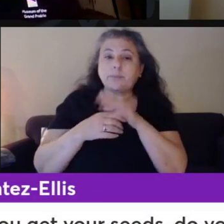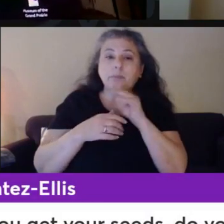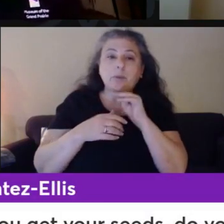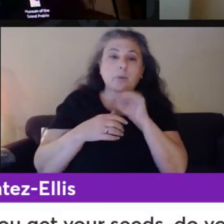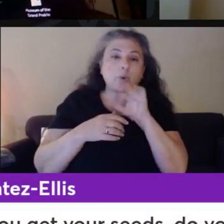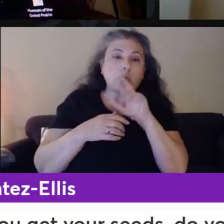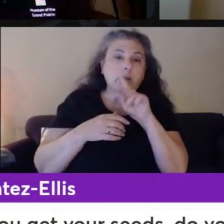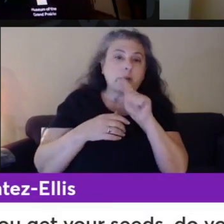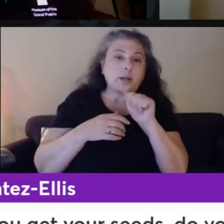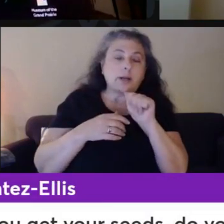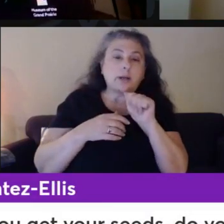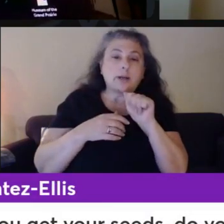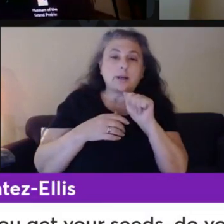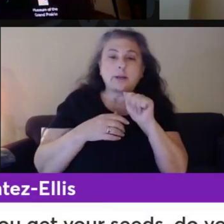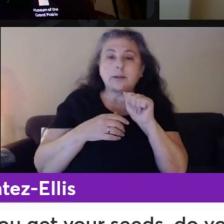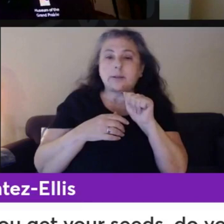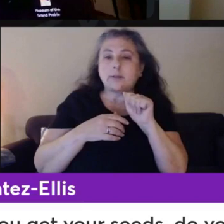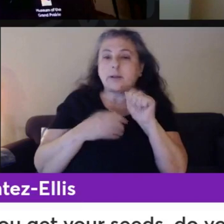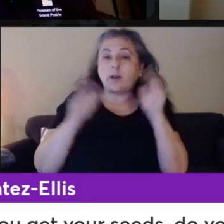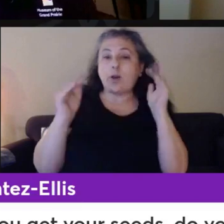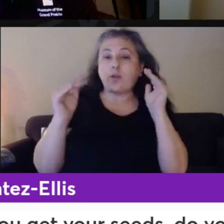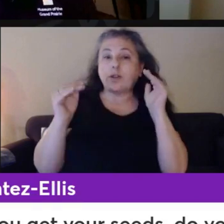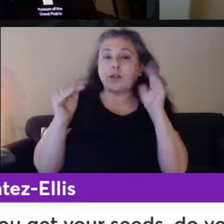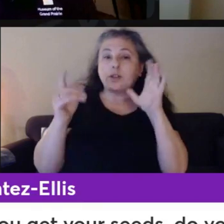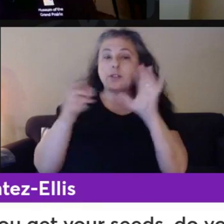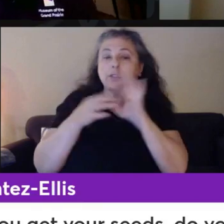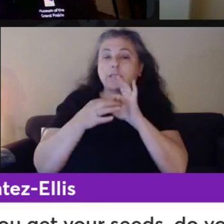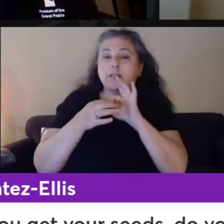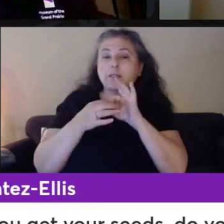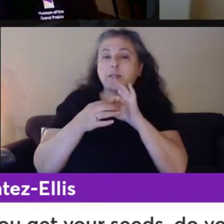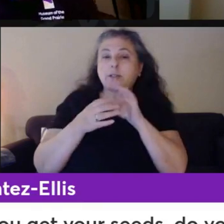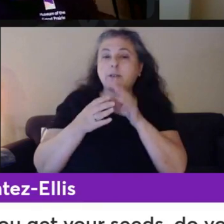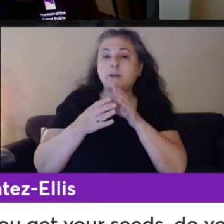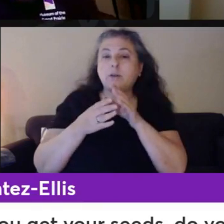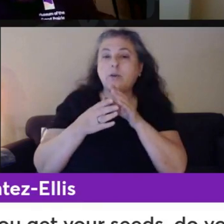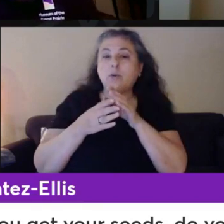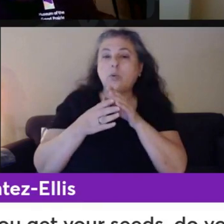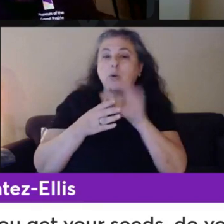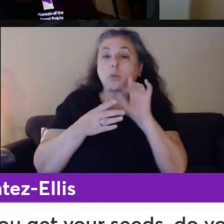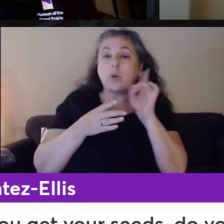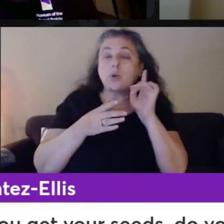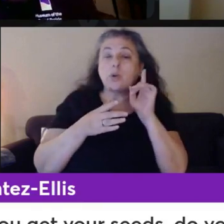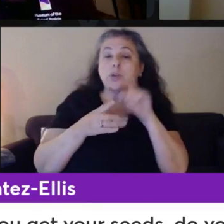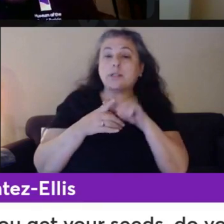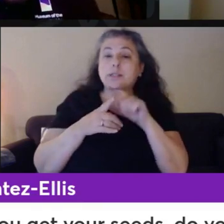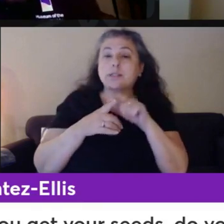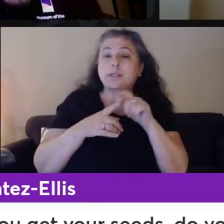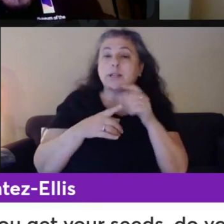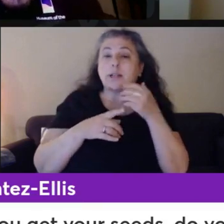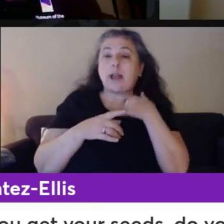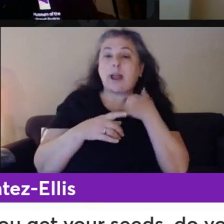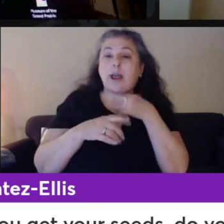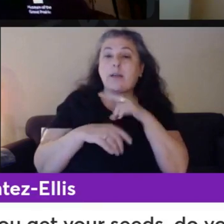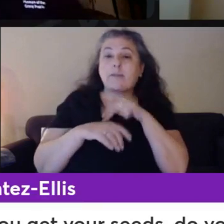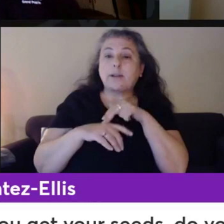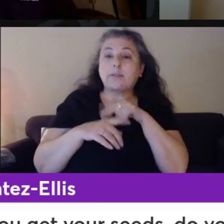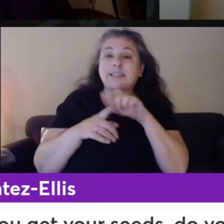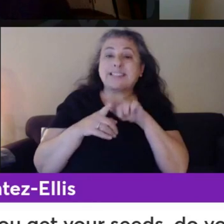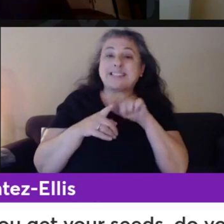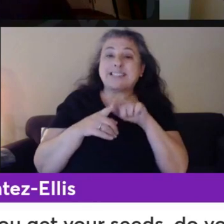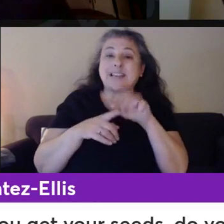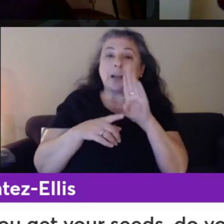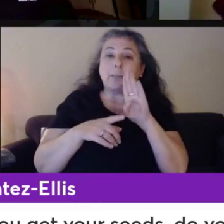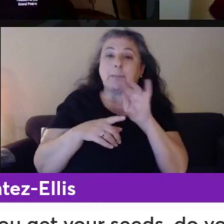Marina. Hopefully you're still tuning in. Marina asked, Gina, where do you get your seeds? Do you have a native seed bank